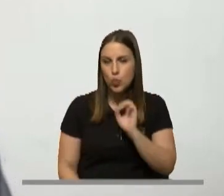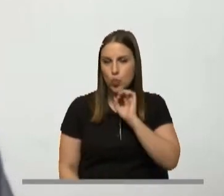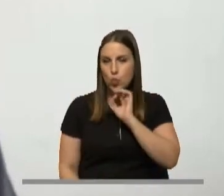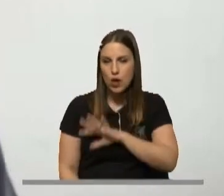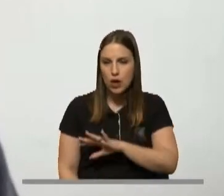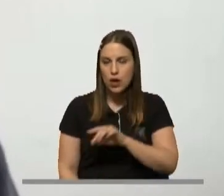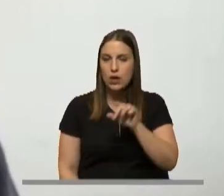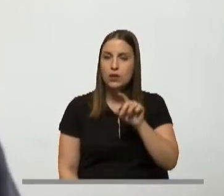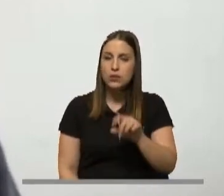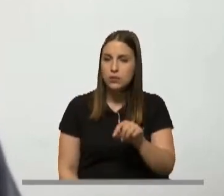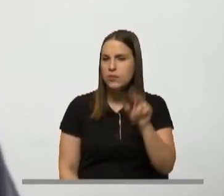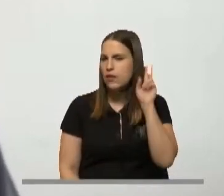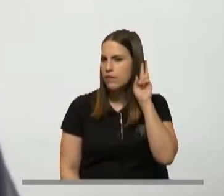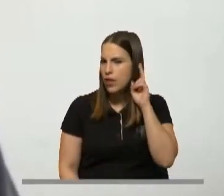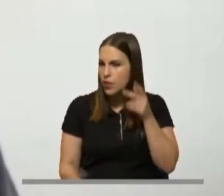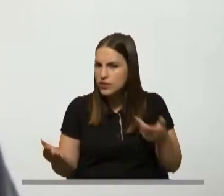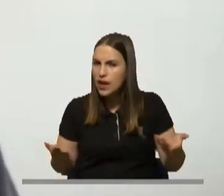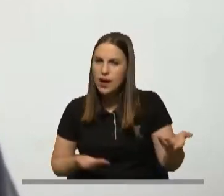and